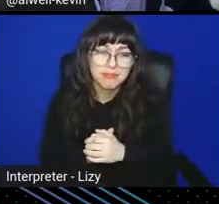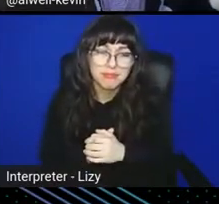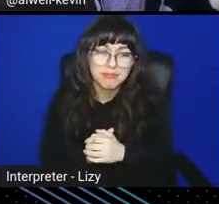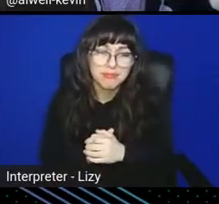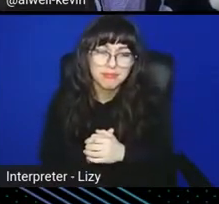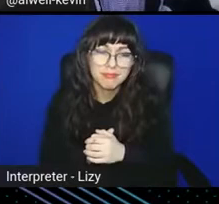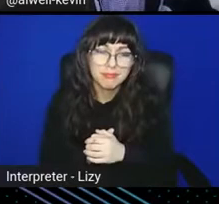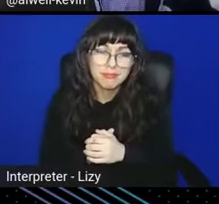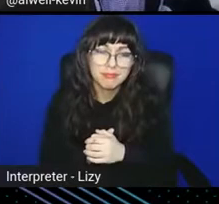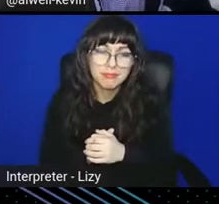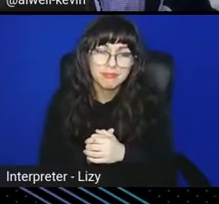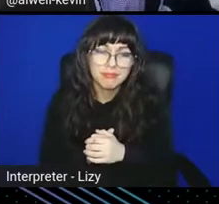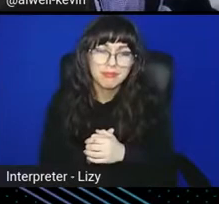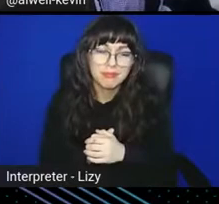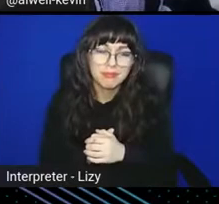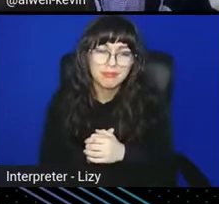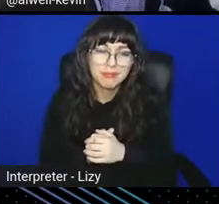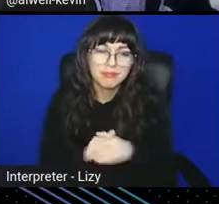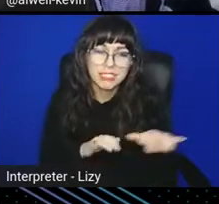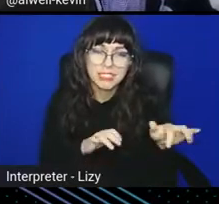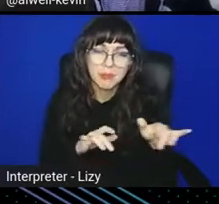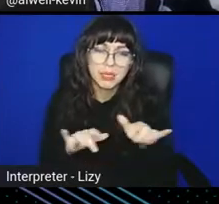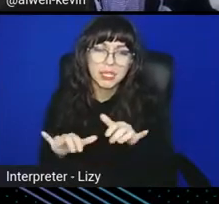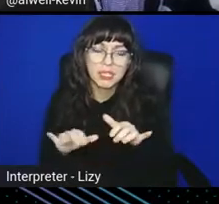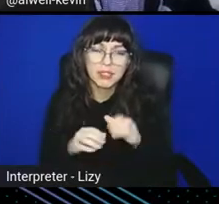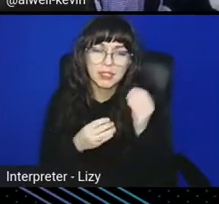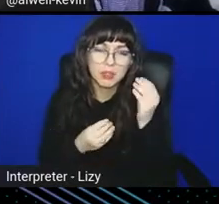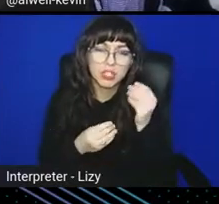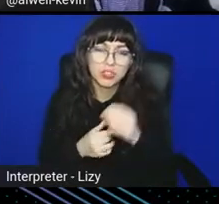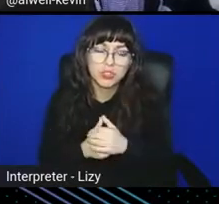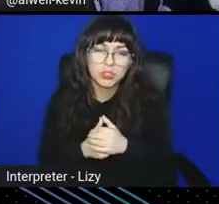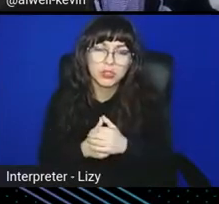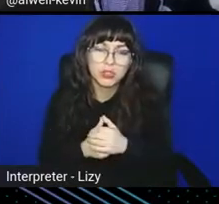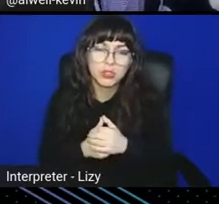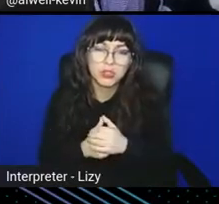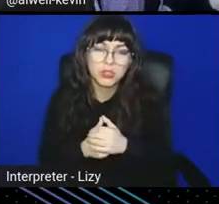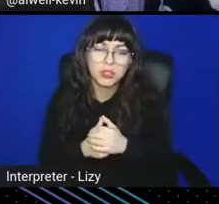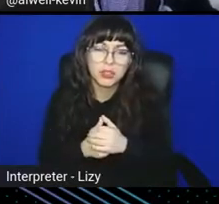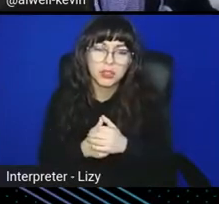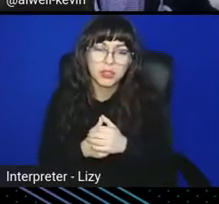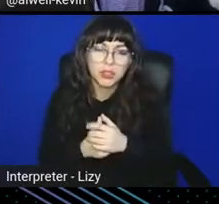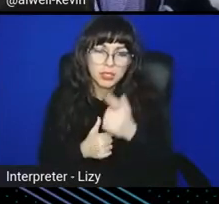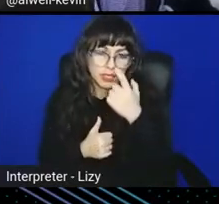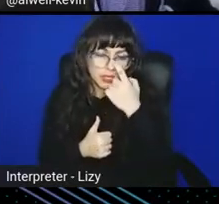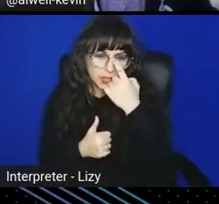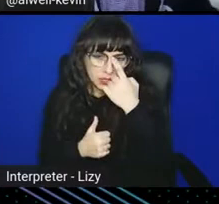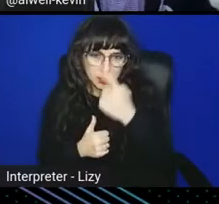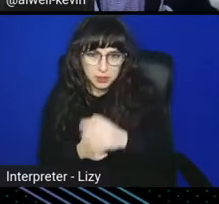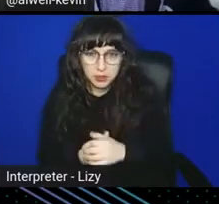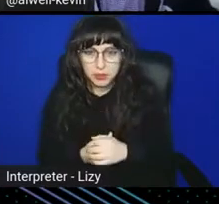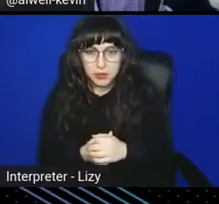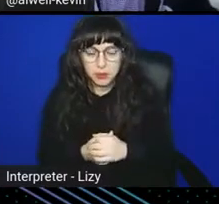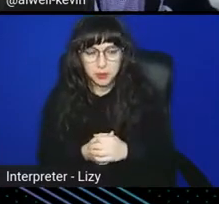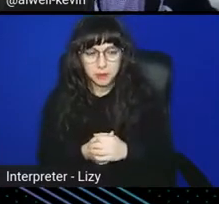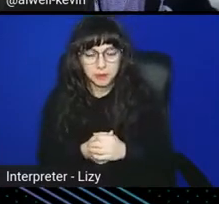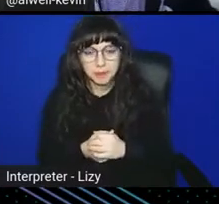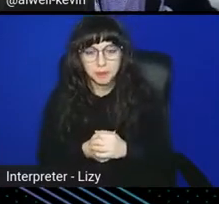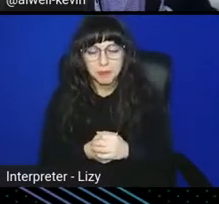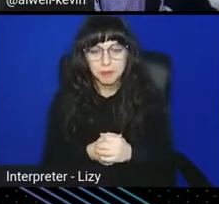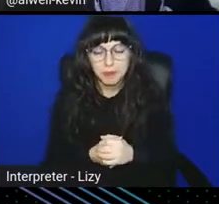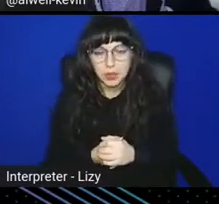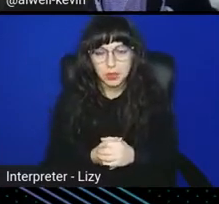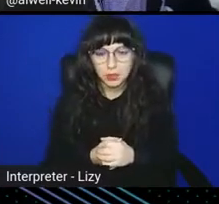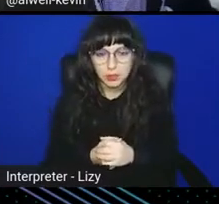if I drop a credential here, going to go ahead and paste in